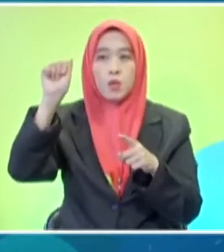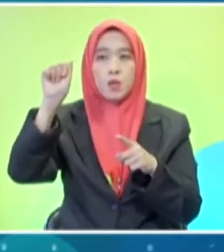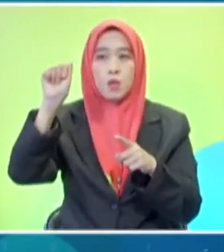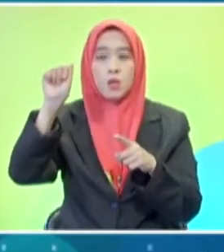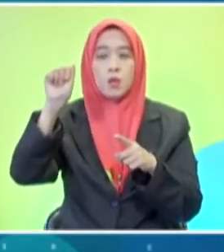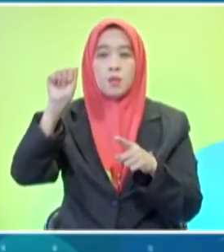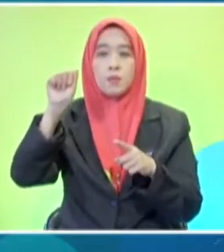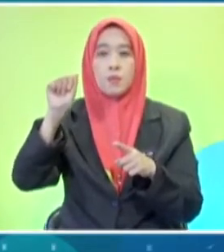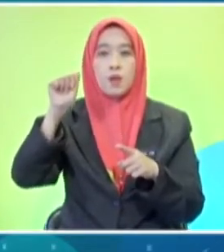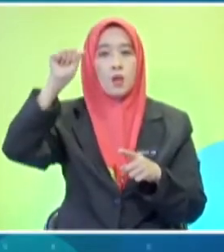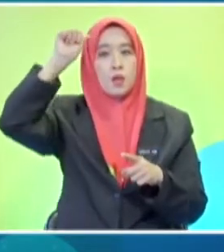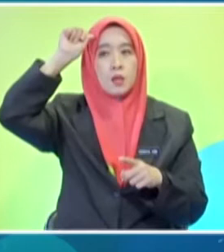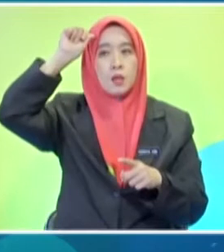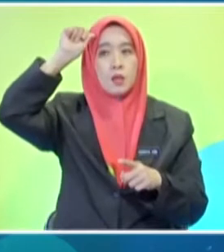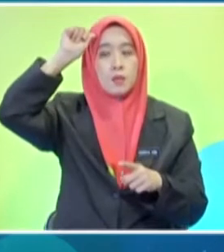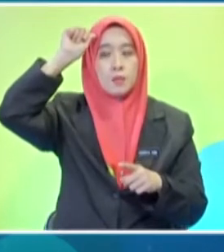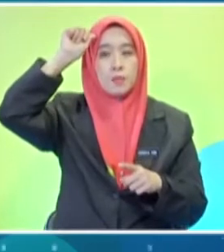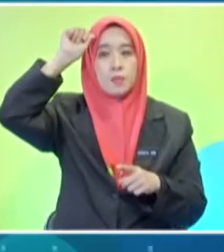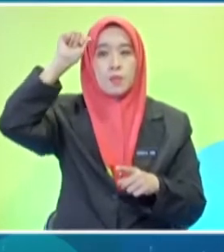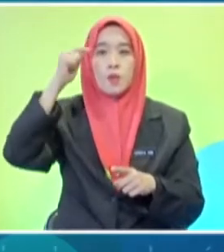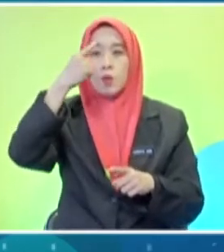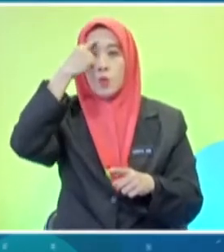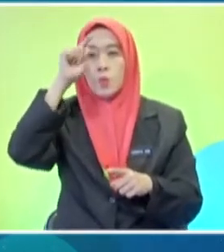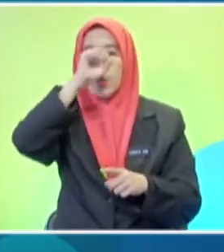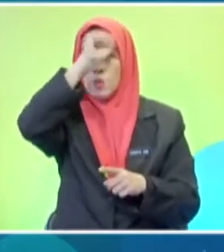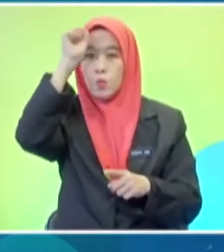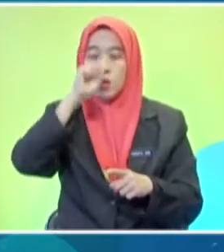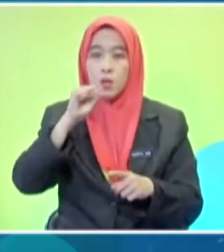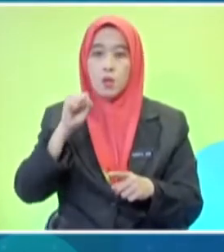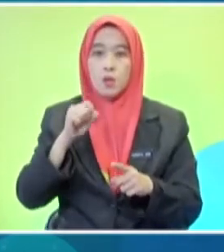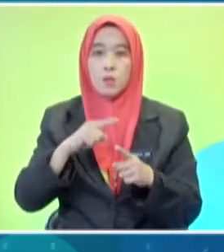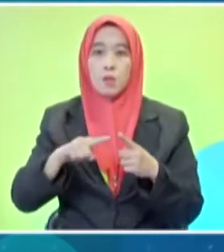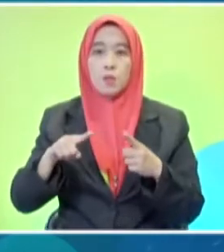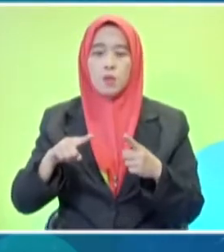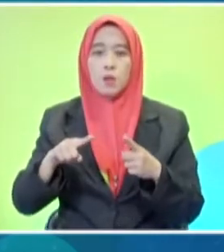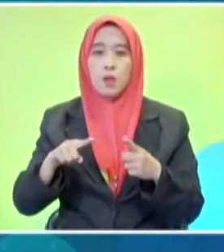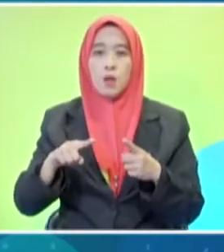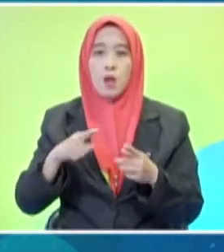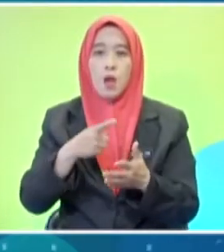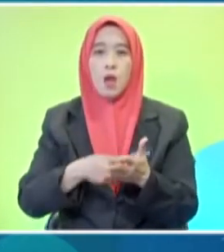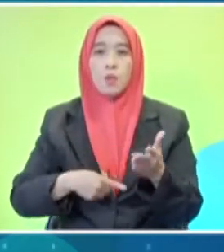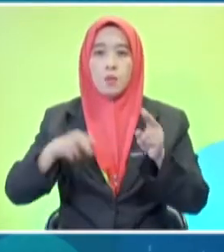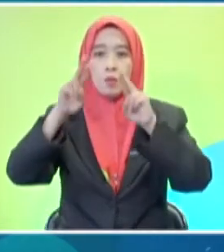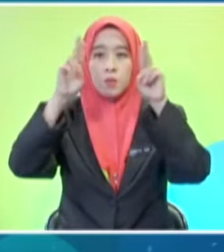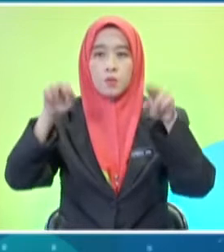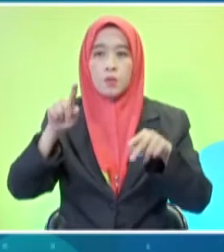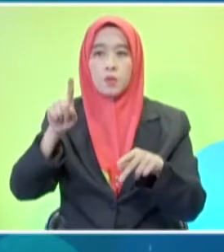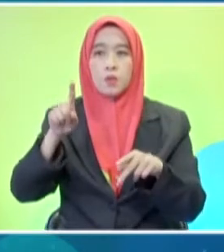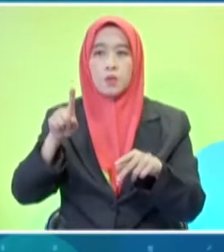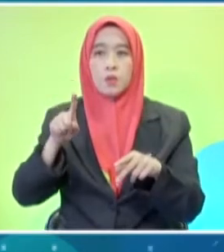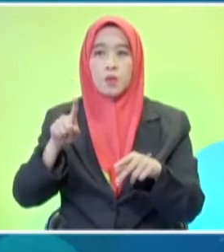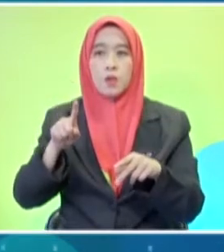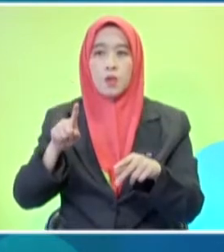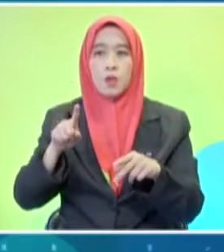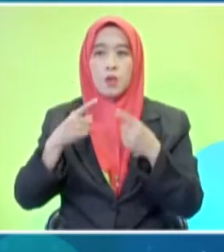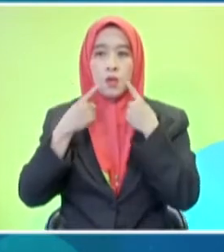Okay, Akif Anaki. For the first, for this quiz, what do you think is the answer for A?